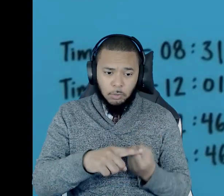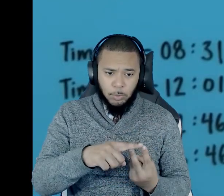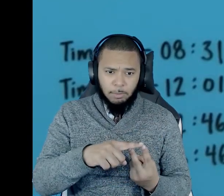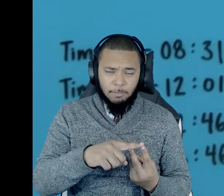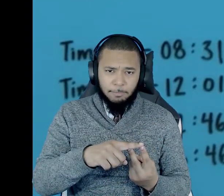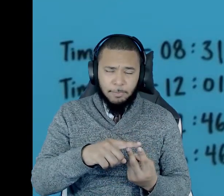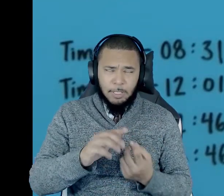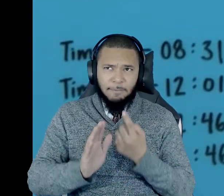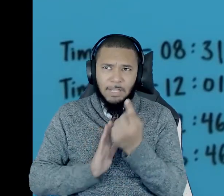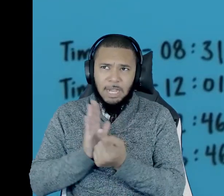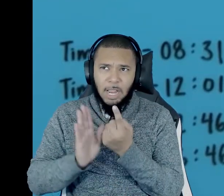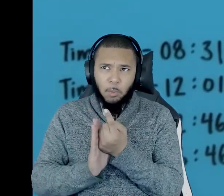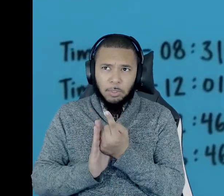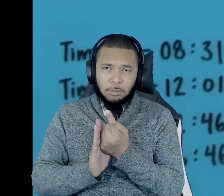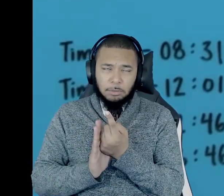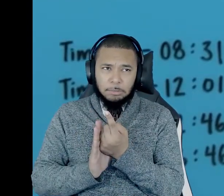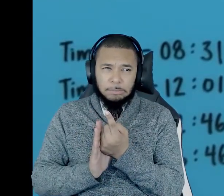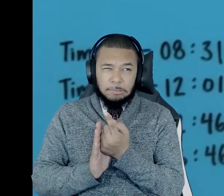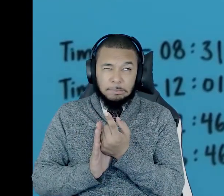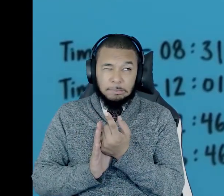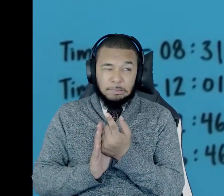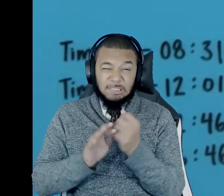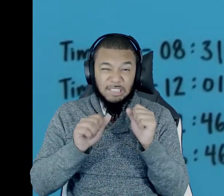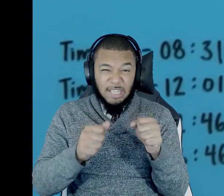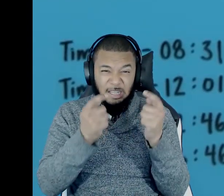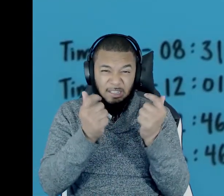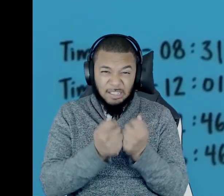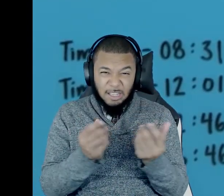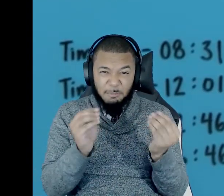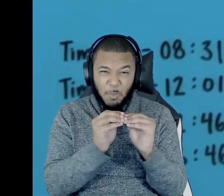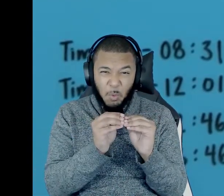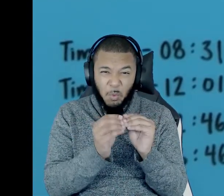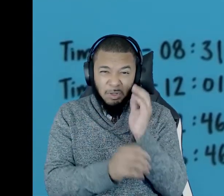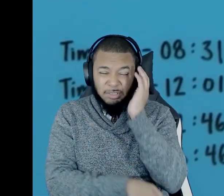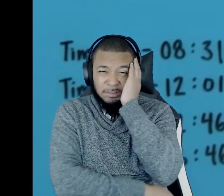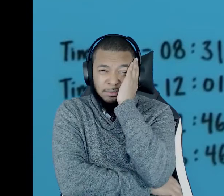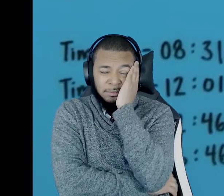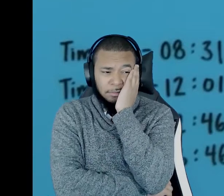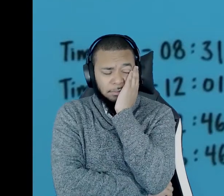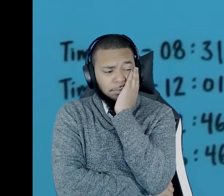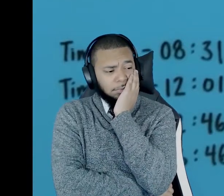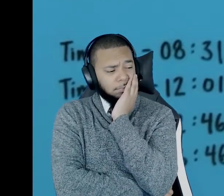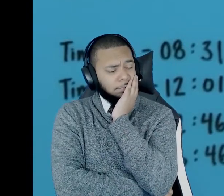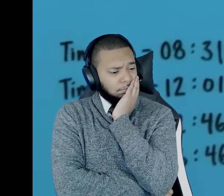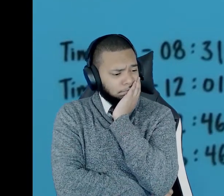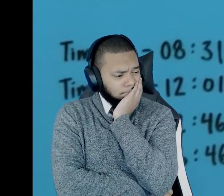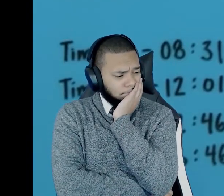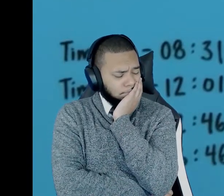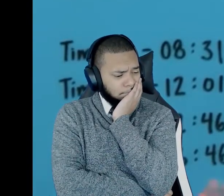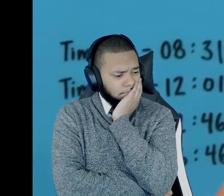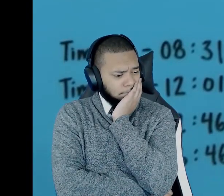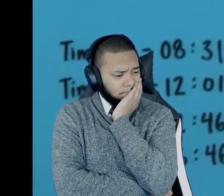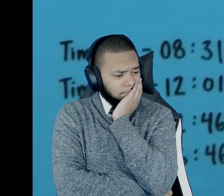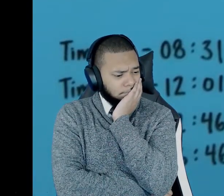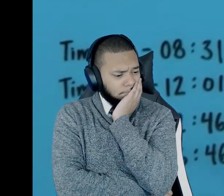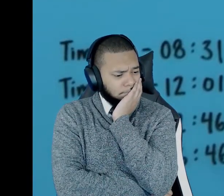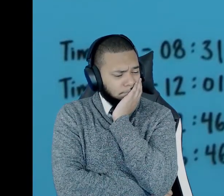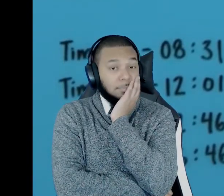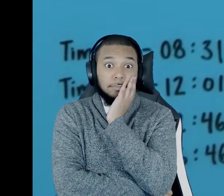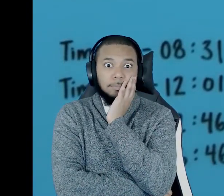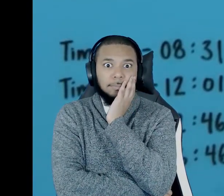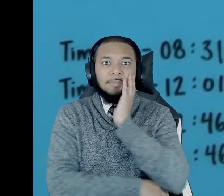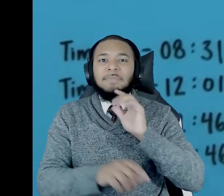hour. I wonder if there's anything else that we can get to go into 9 and 12. And the answer to that